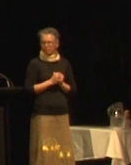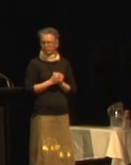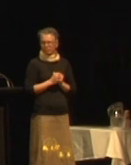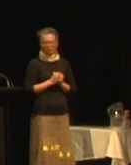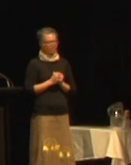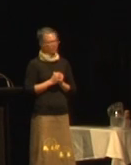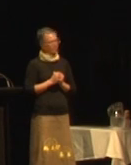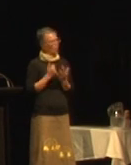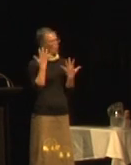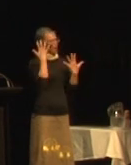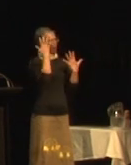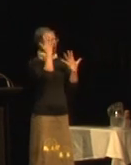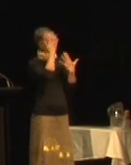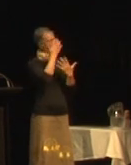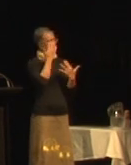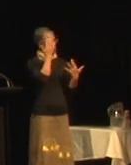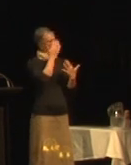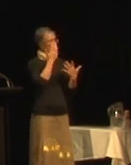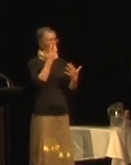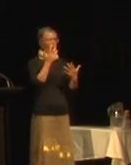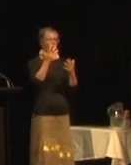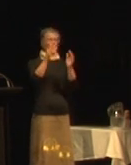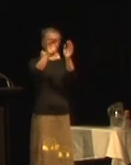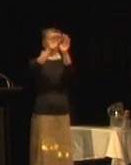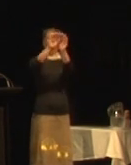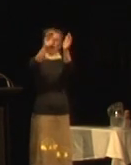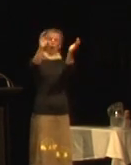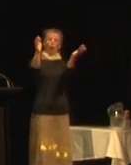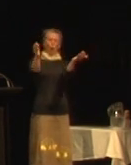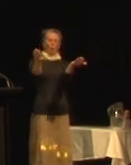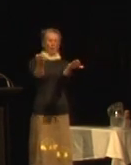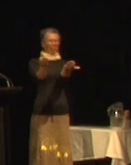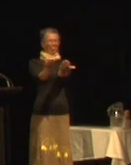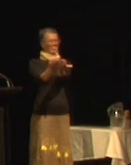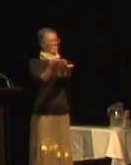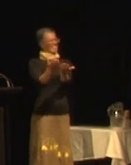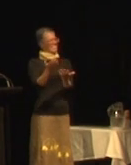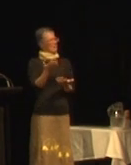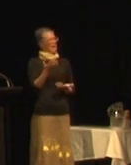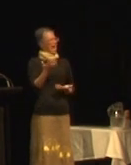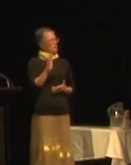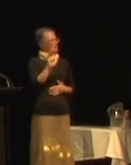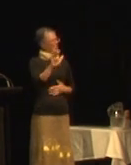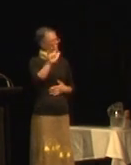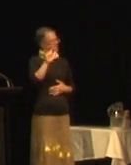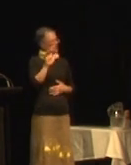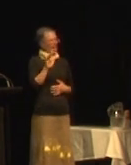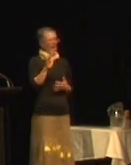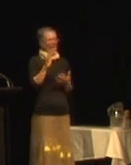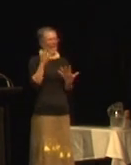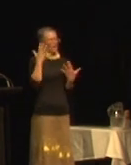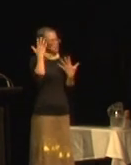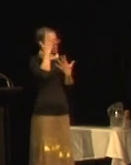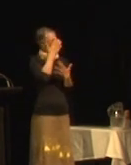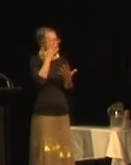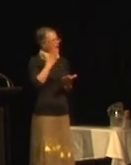global. We're after global change, but it's hard to touch global. It's hard to think about global.